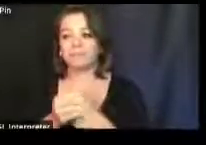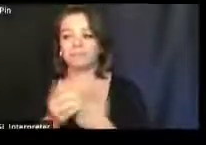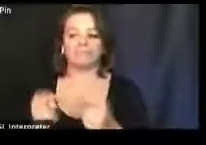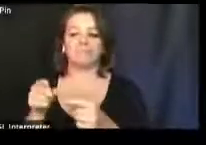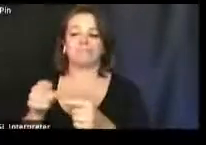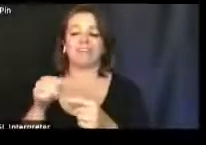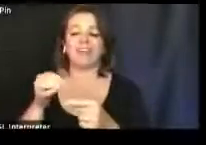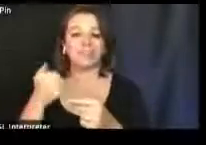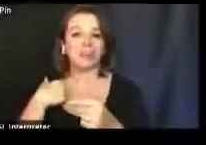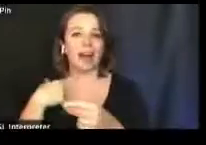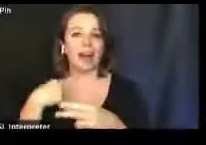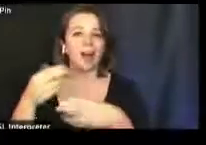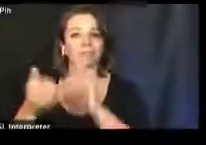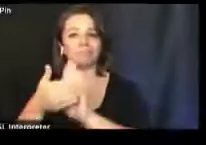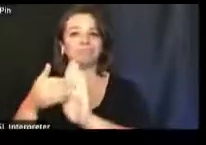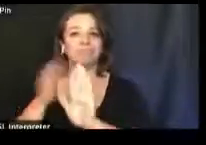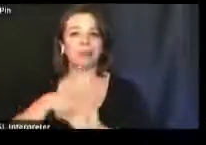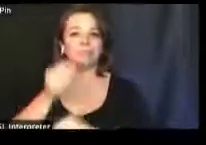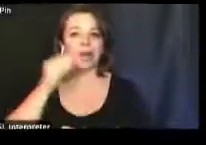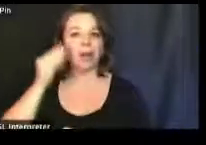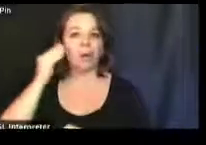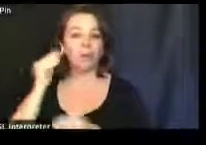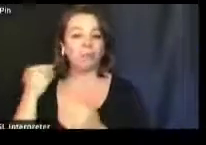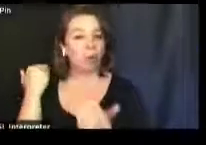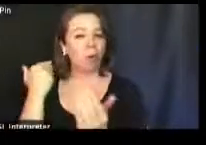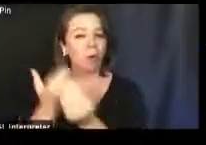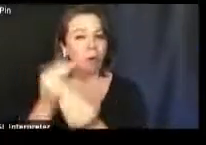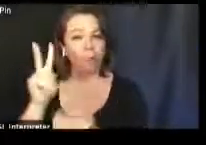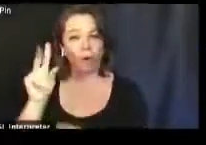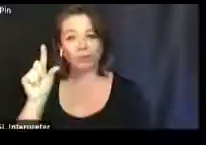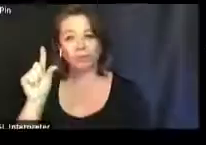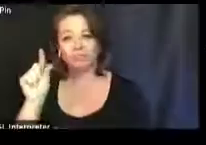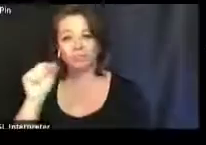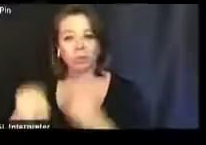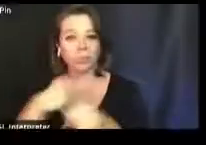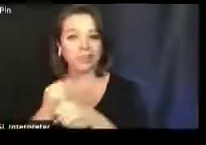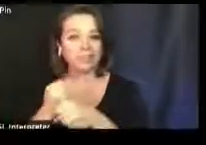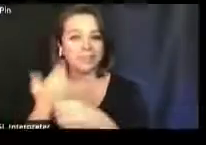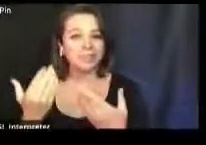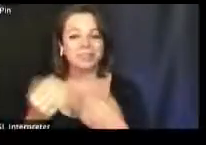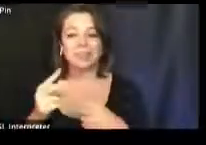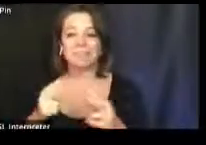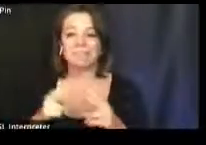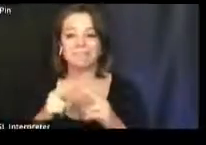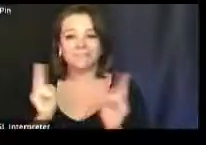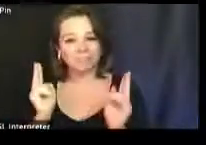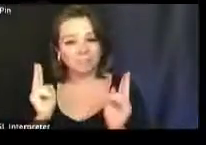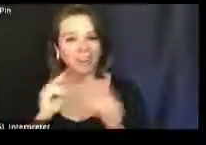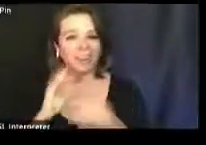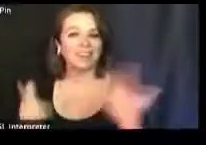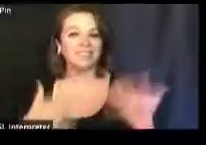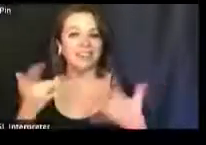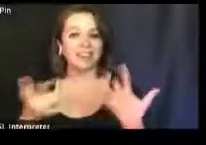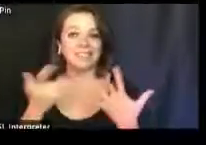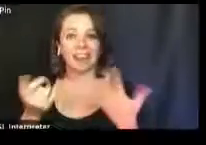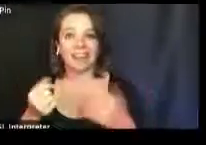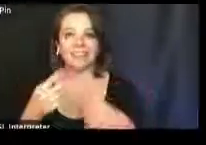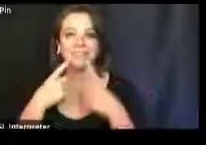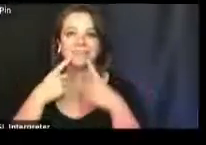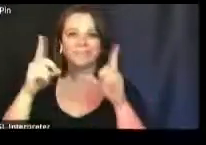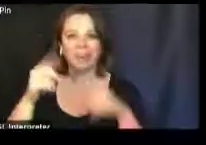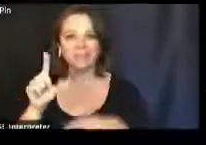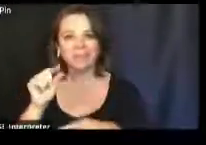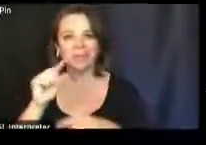called home for almost 2 decades. I'm very excited to hit that mark. So welcome to all.